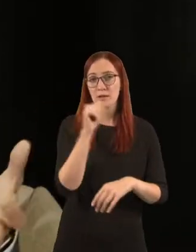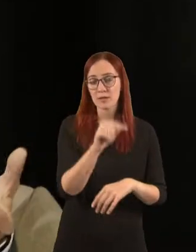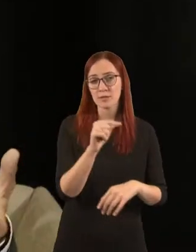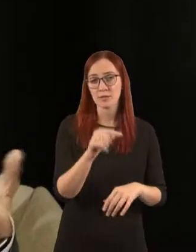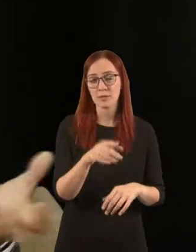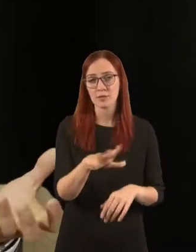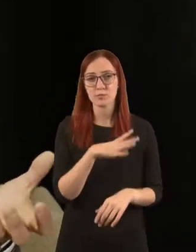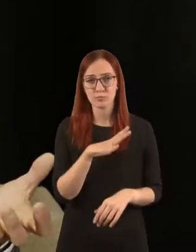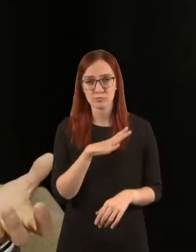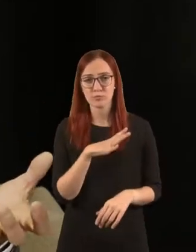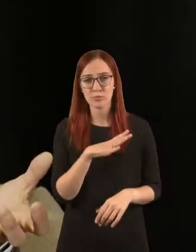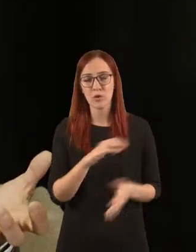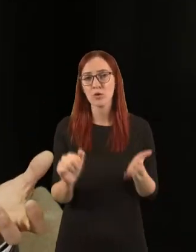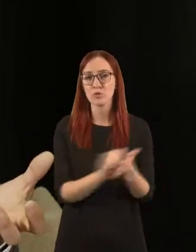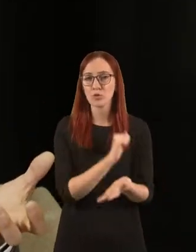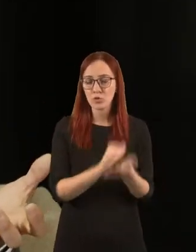documents.